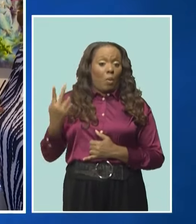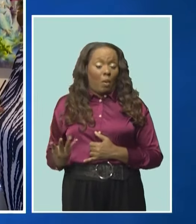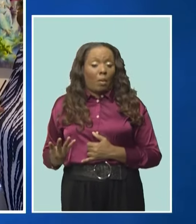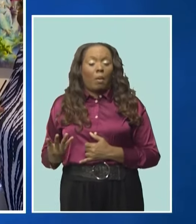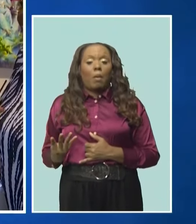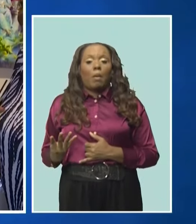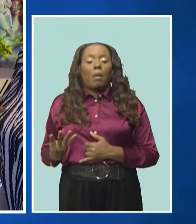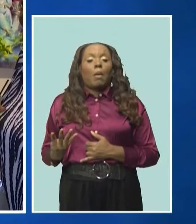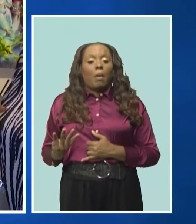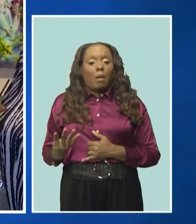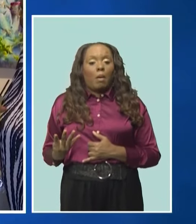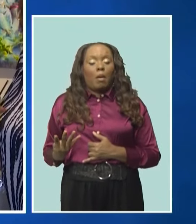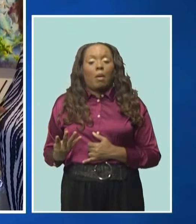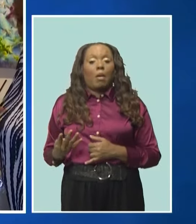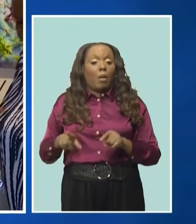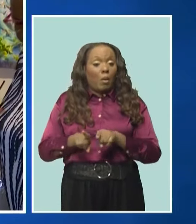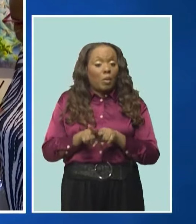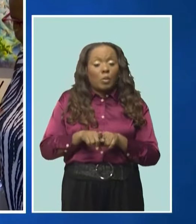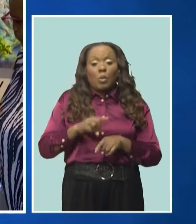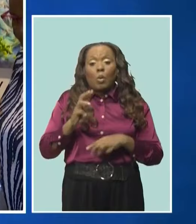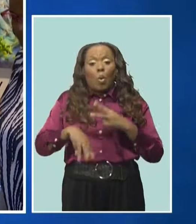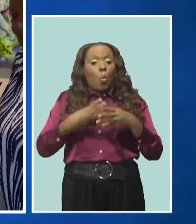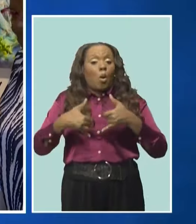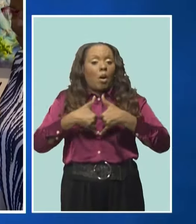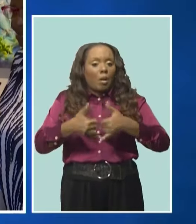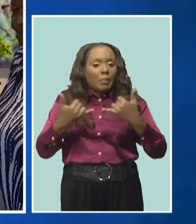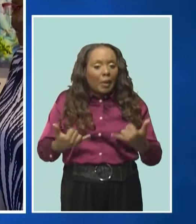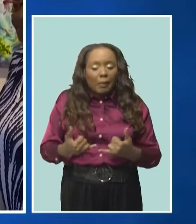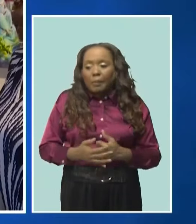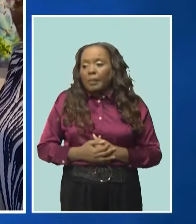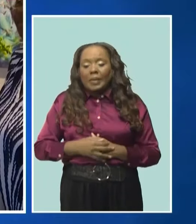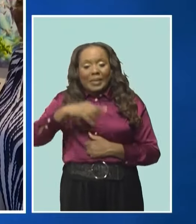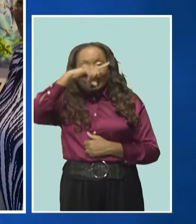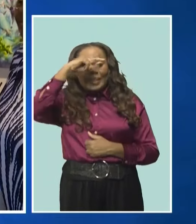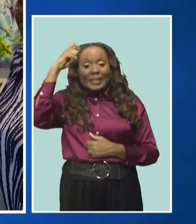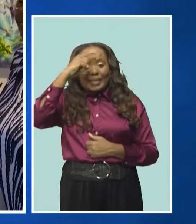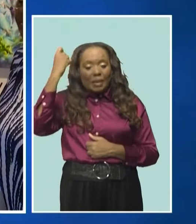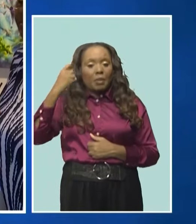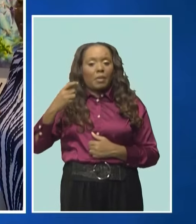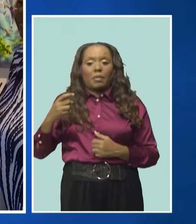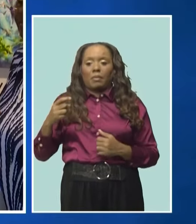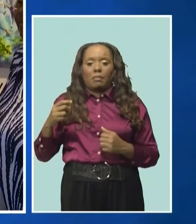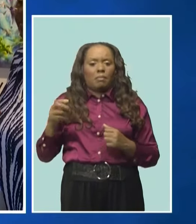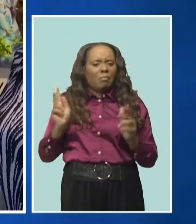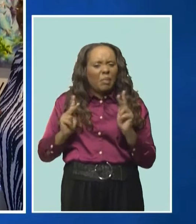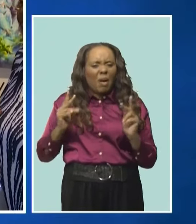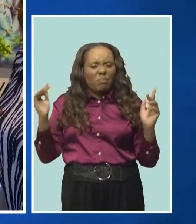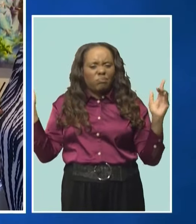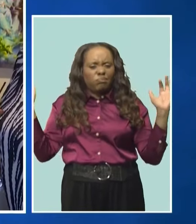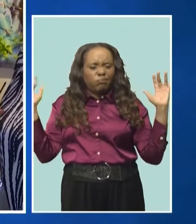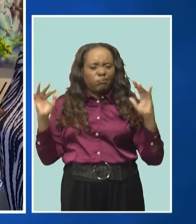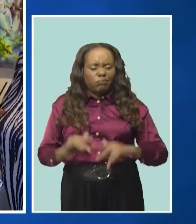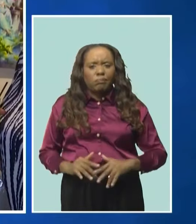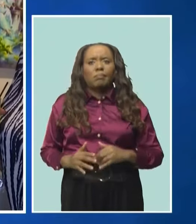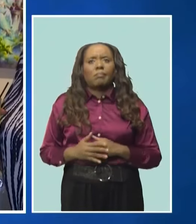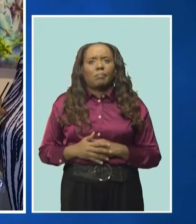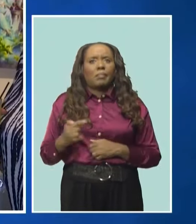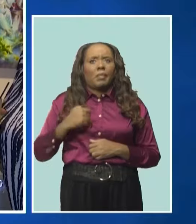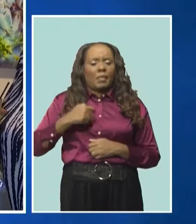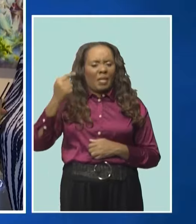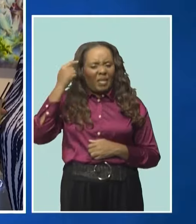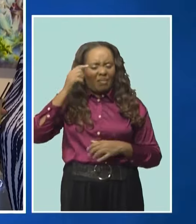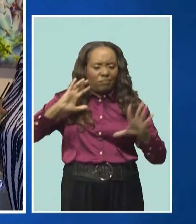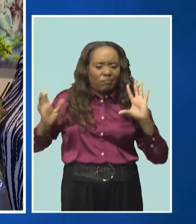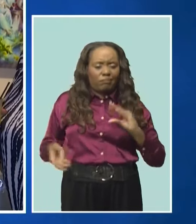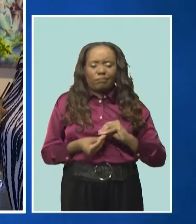celebrations, along with the summer marketing campaigns that the Barbados Tourism Marketing Inc. that they have executed, I think it all